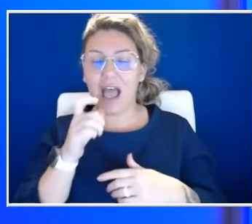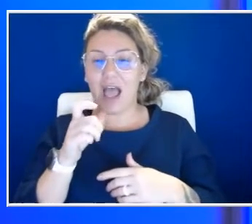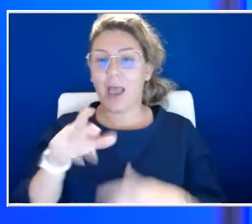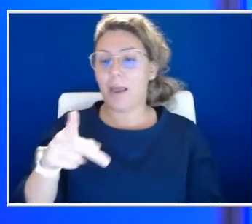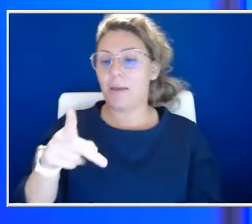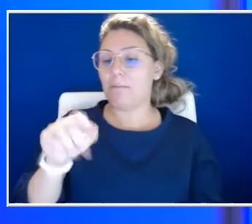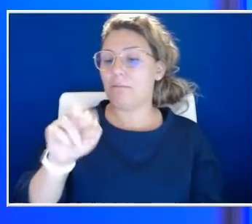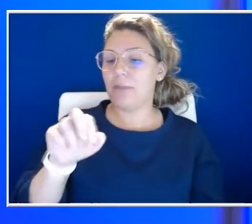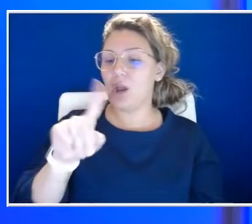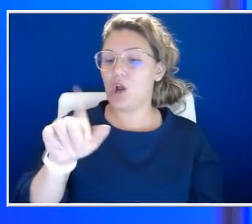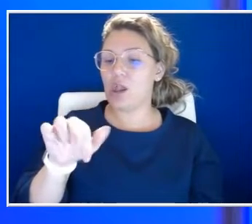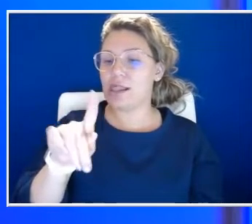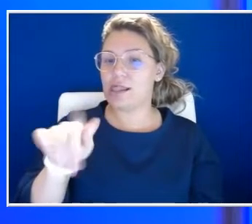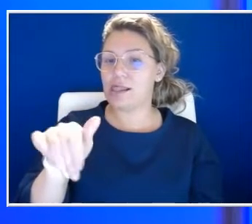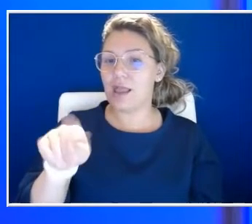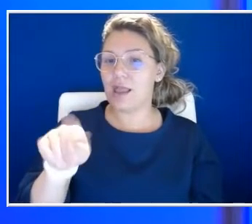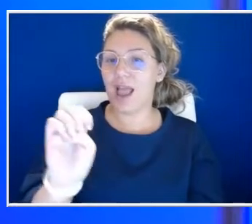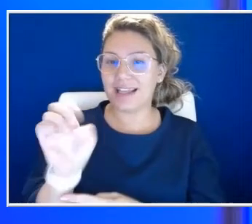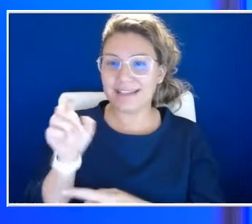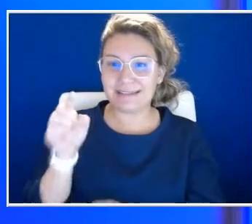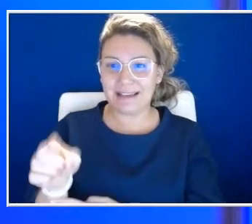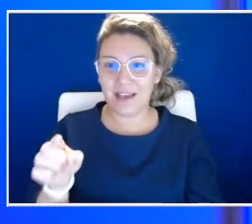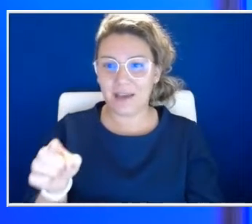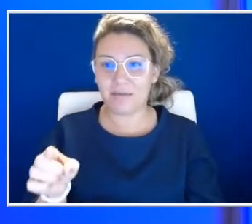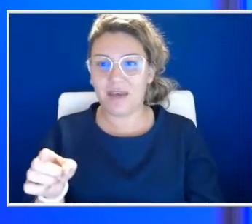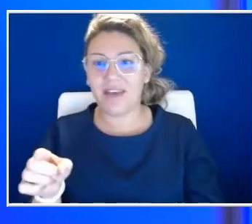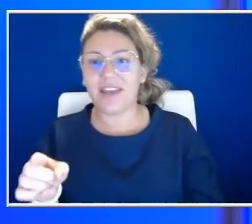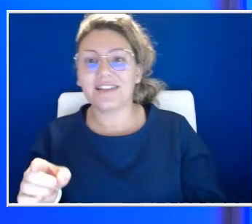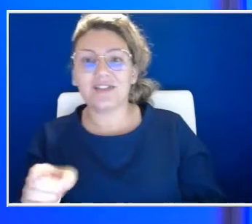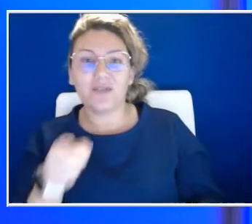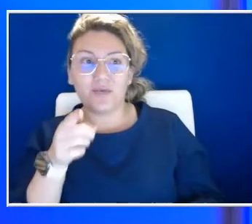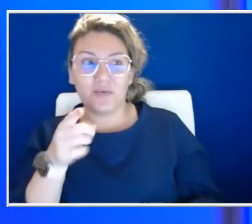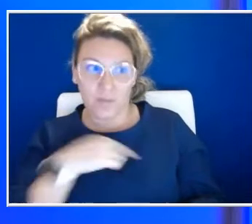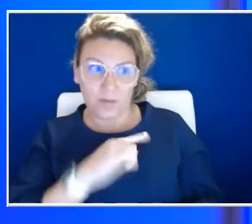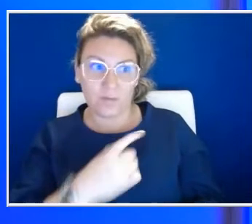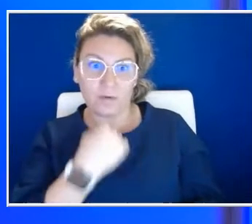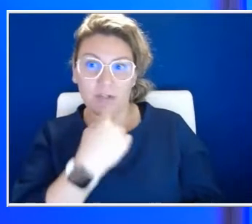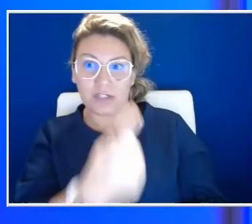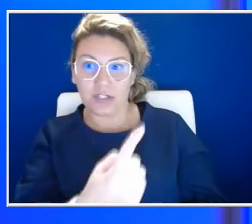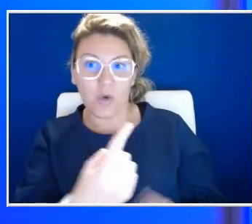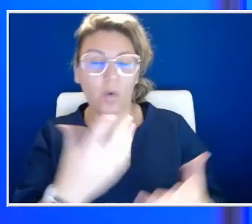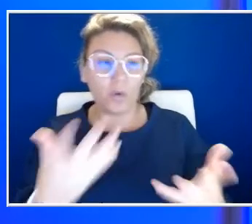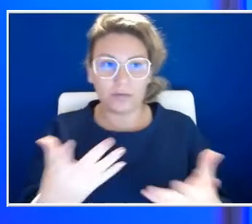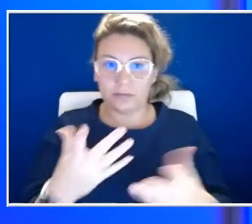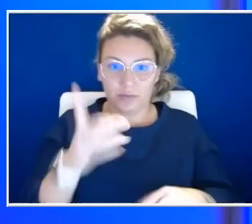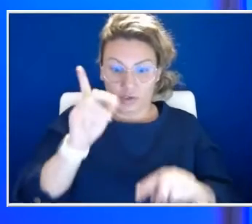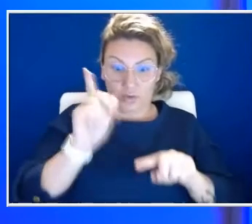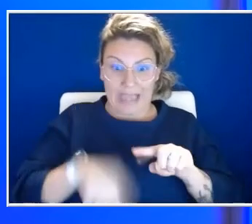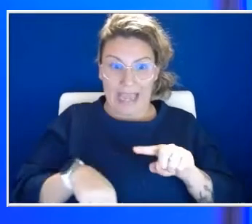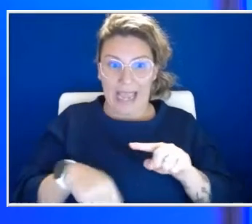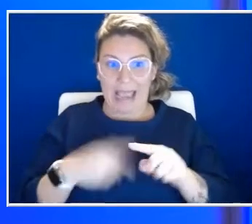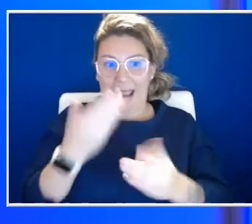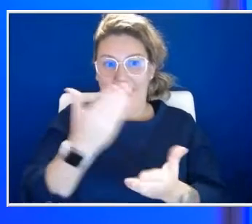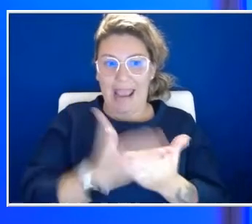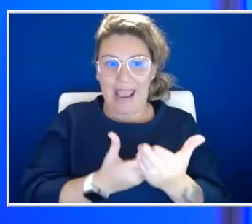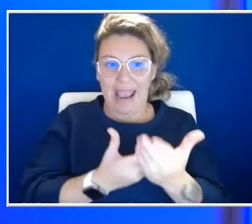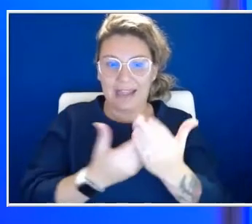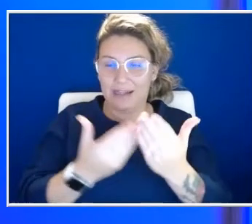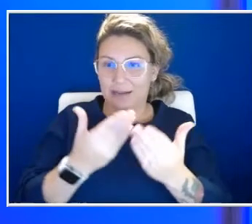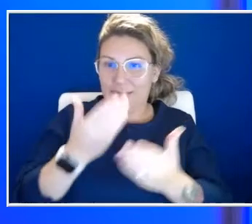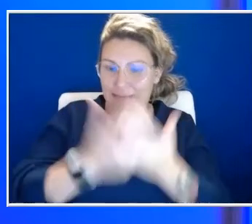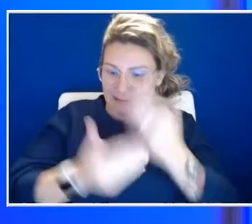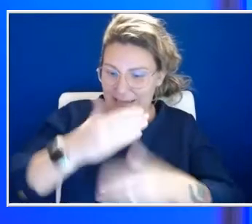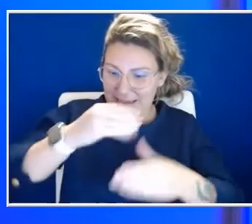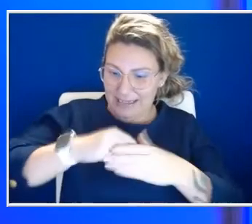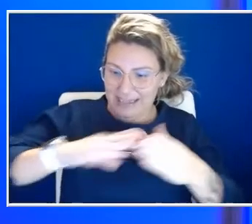explicit instructions not to put our hand within his hand because he still had the ability to grasp and could break fingers or break your hand.